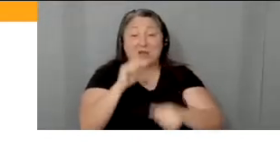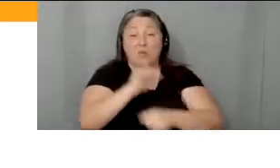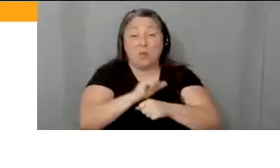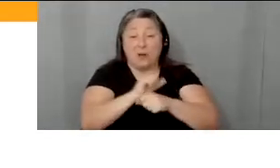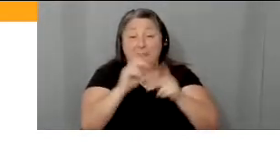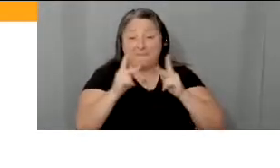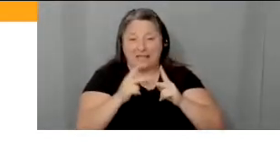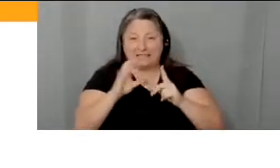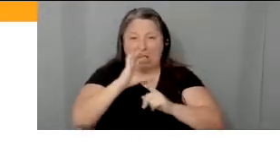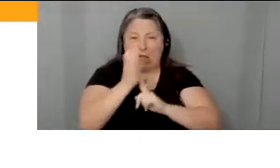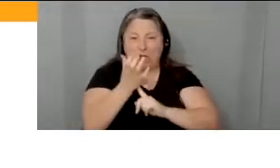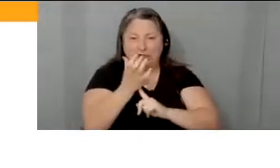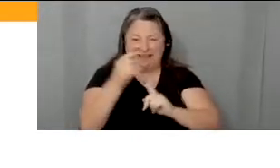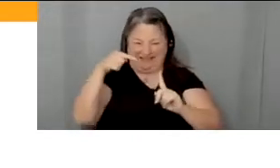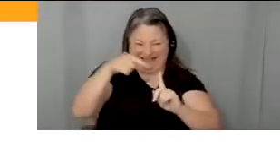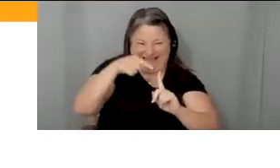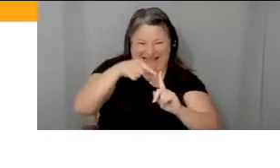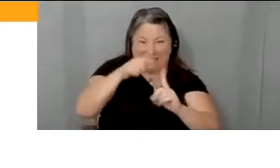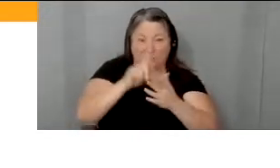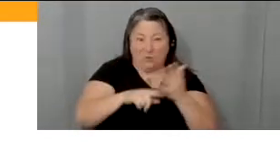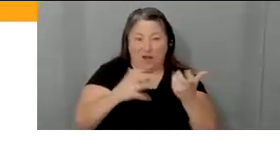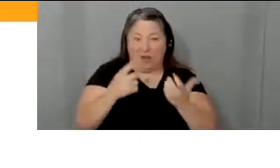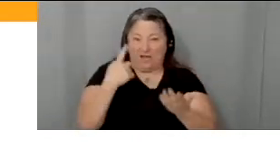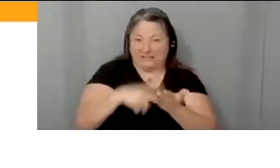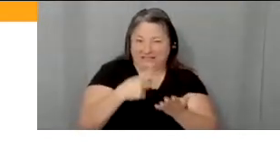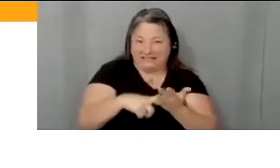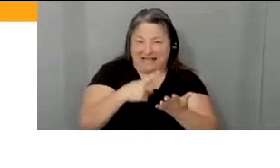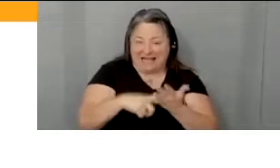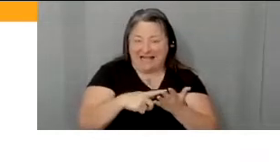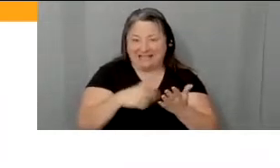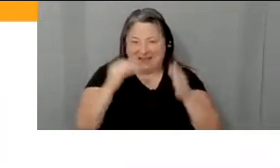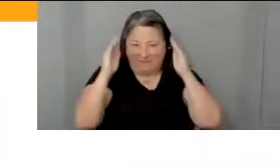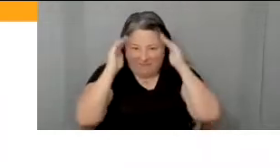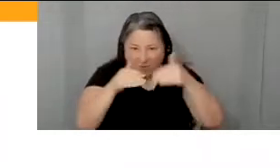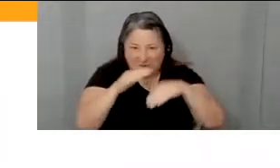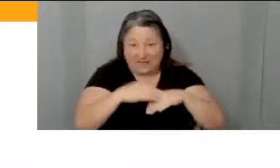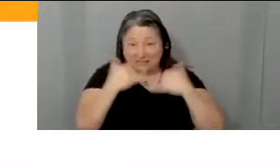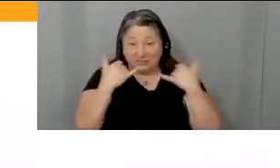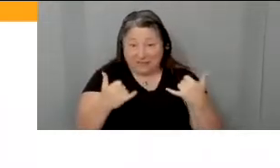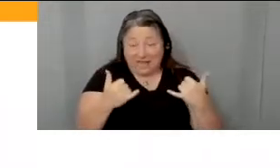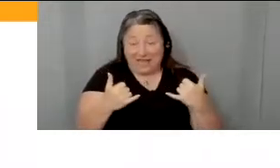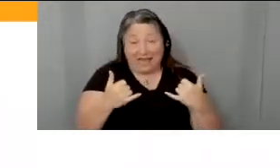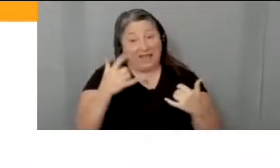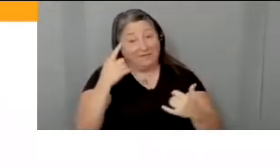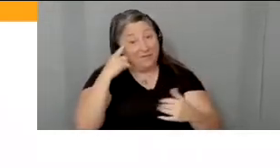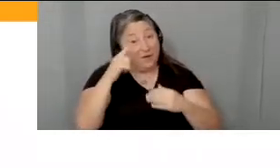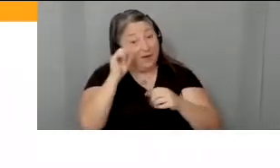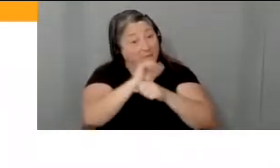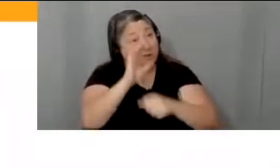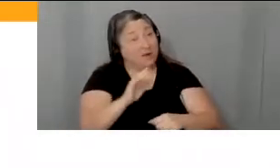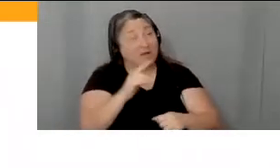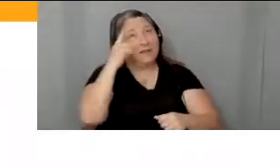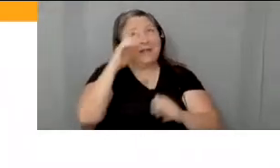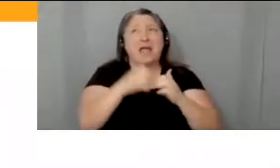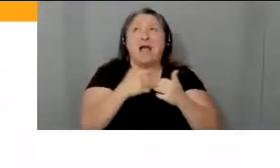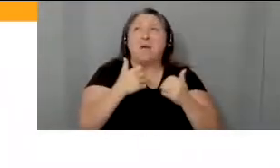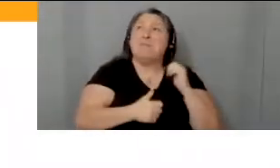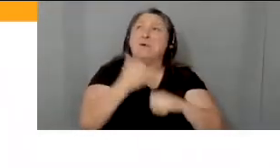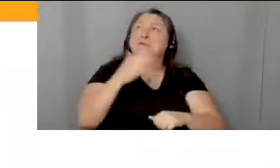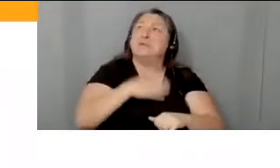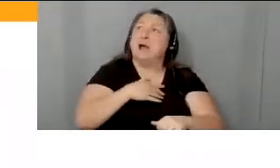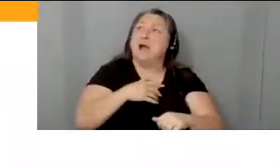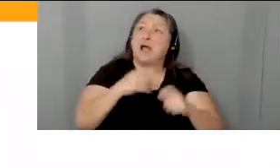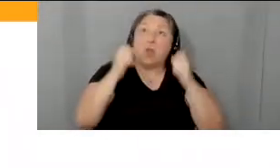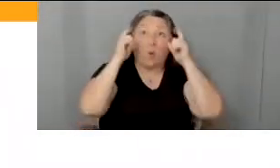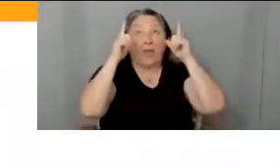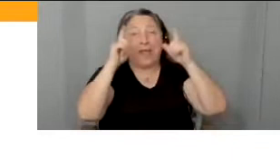that is really what I want to focus on today, and the biggest learnings for an employee who's thinking about, how do I want to spend the majority of my waking